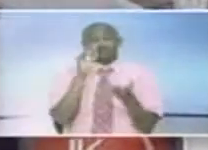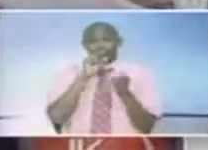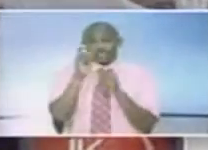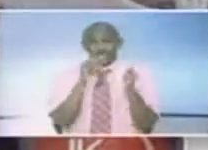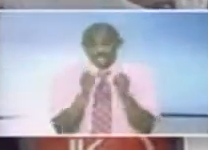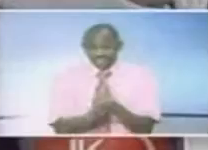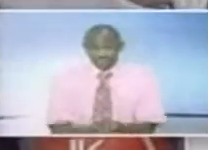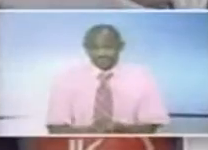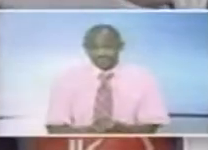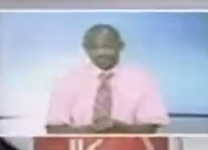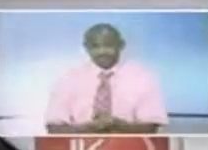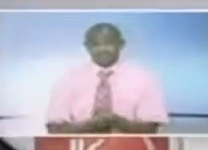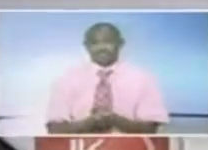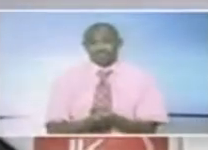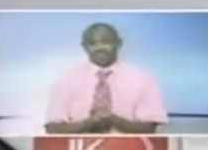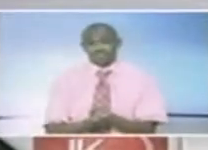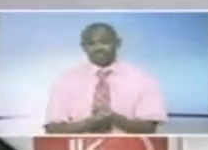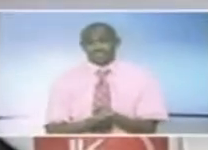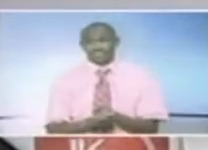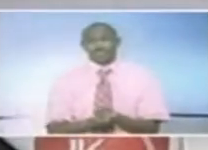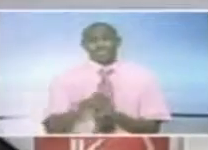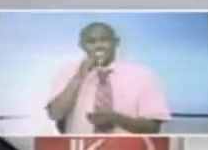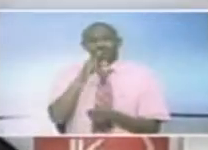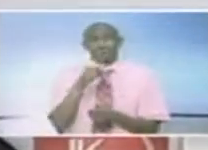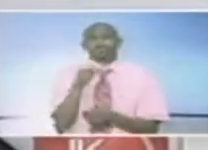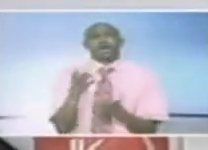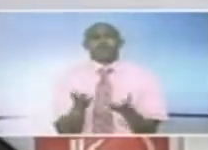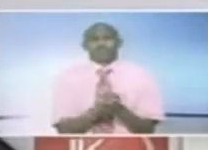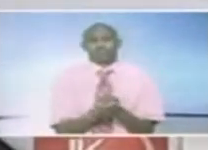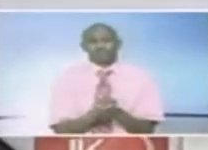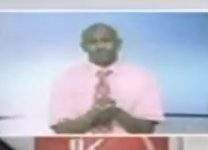yeah, Martin. Yeah. How do you pee?